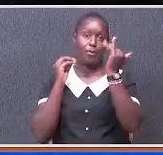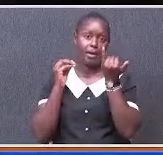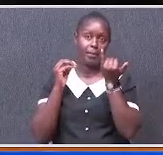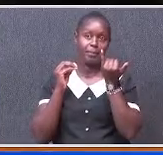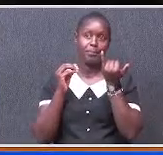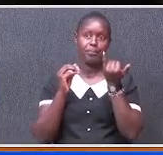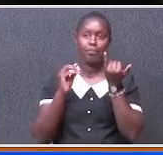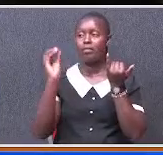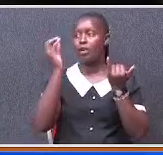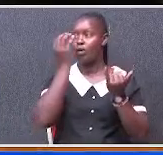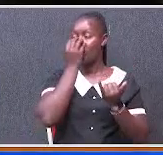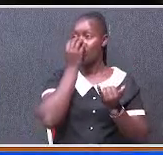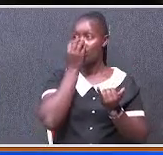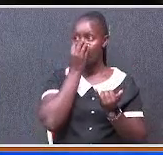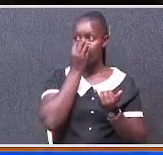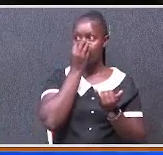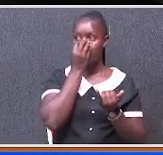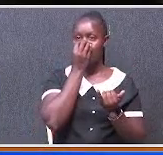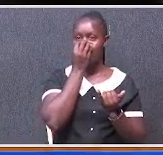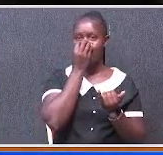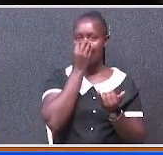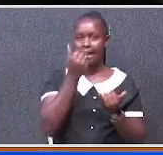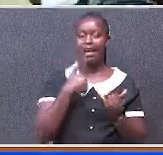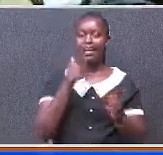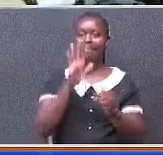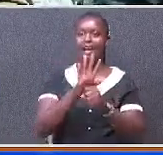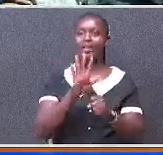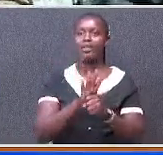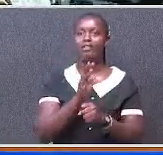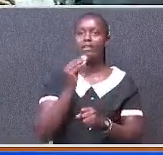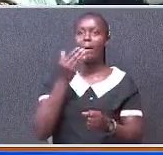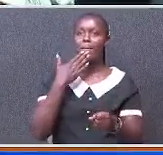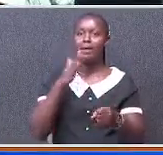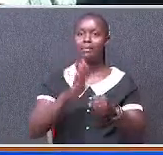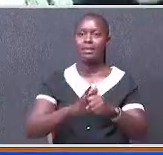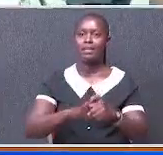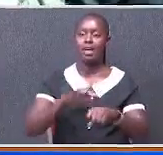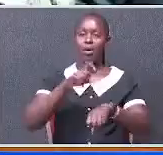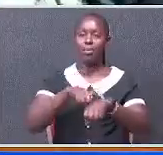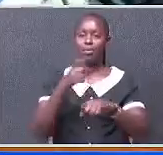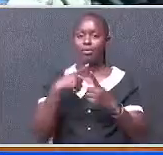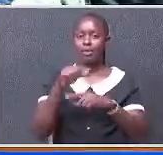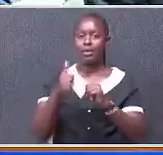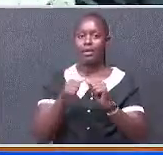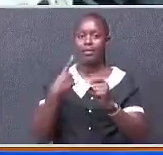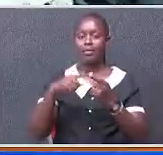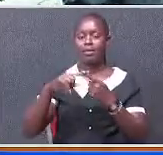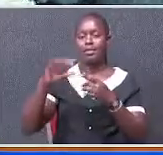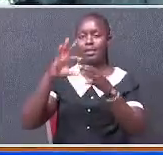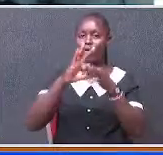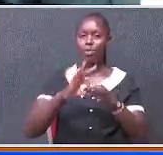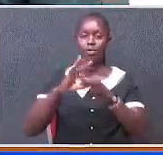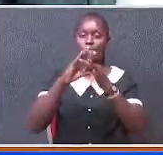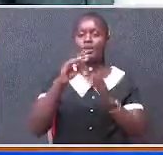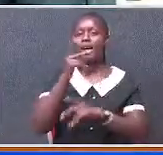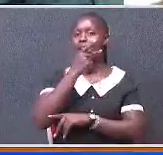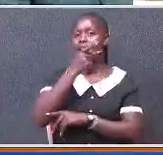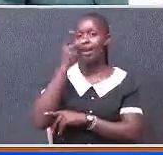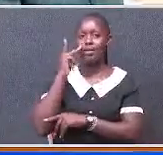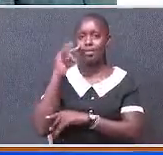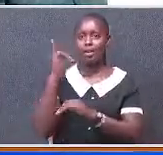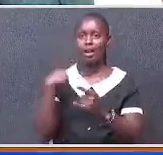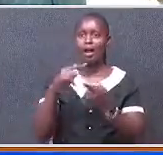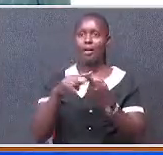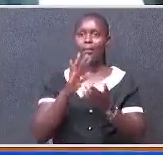Ruto amekuja na a lot of promises. While dismissing division in the coalition, Kalonzo Musyoka has remained